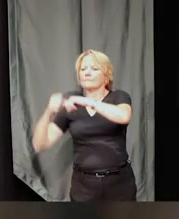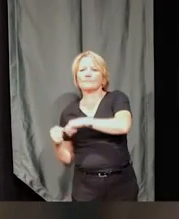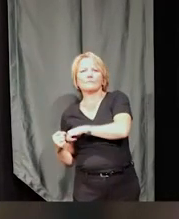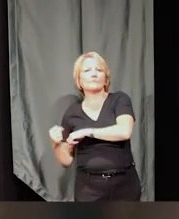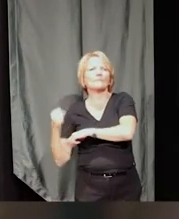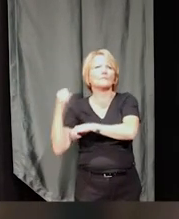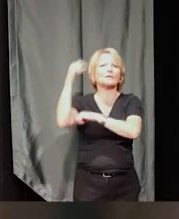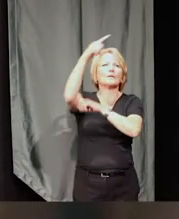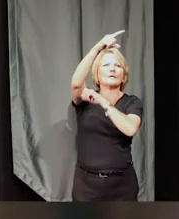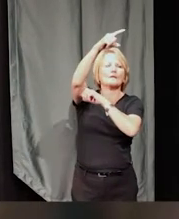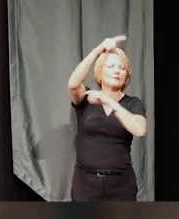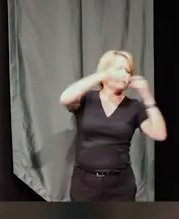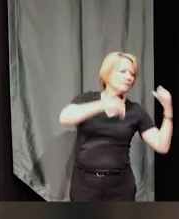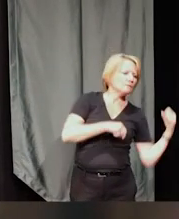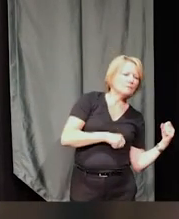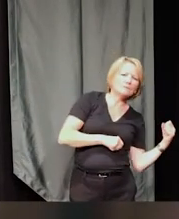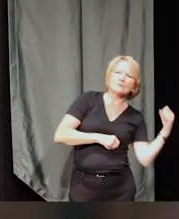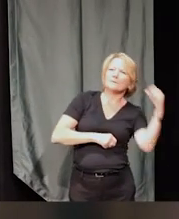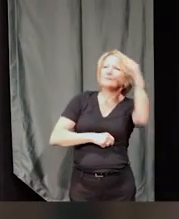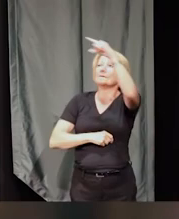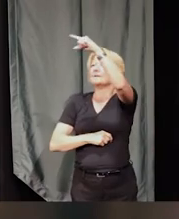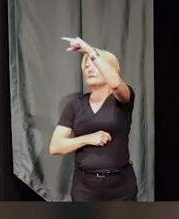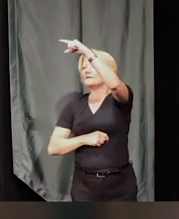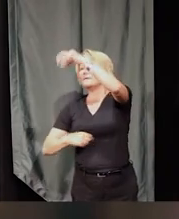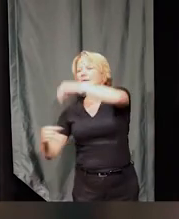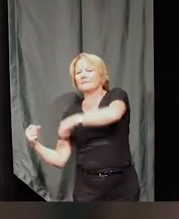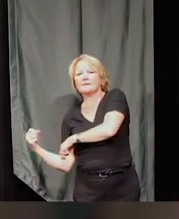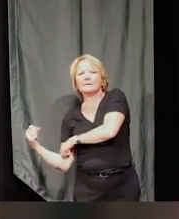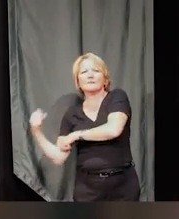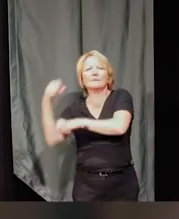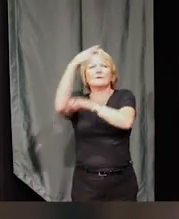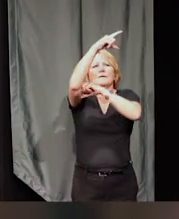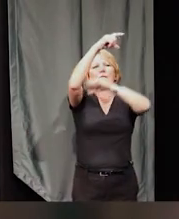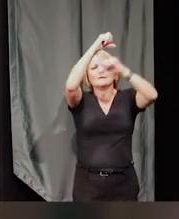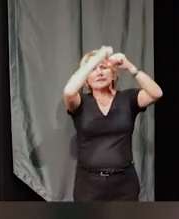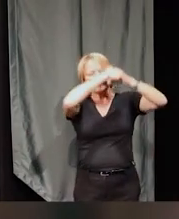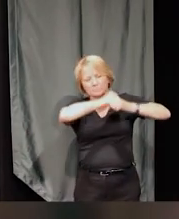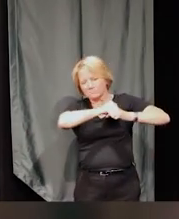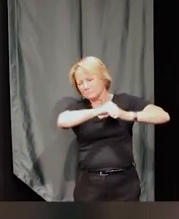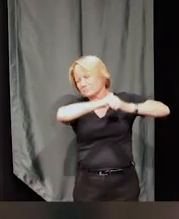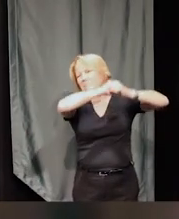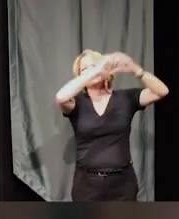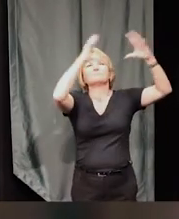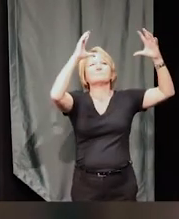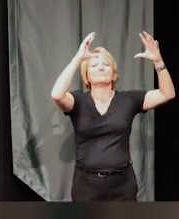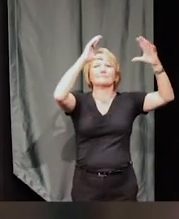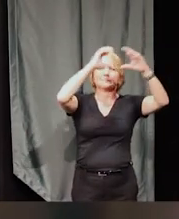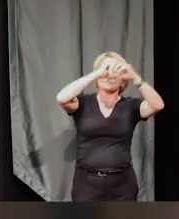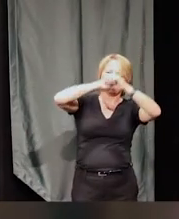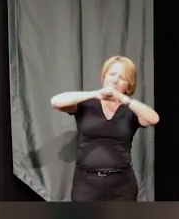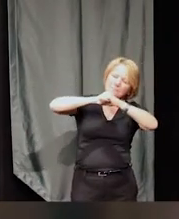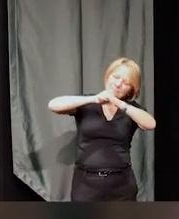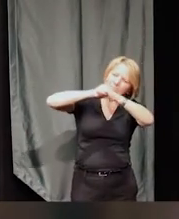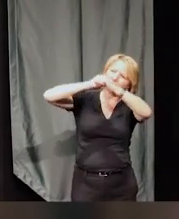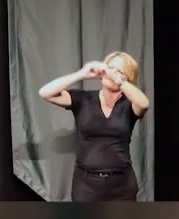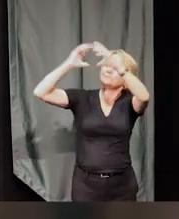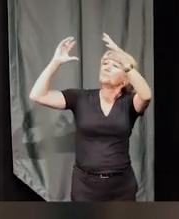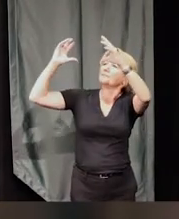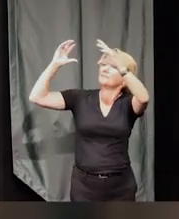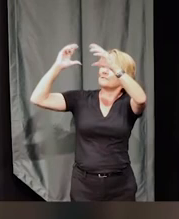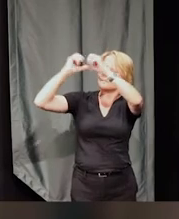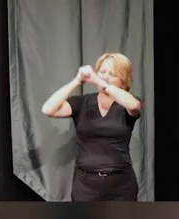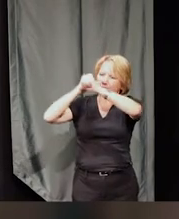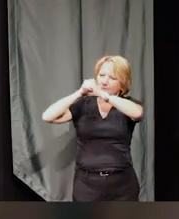And the rocket's red glare, the bombs bursting